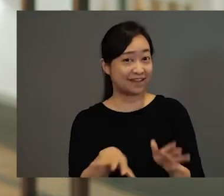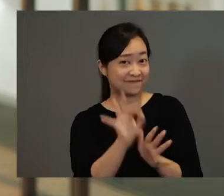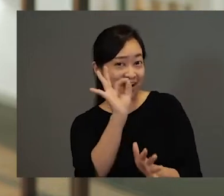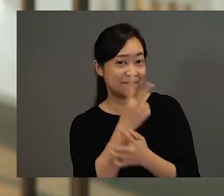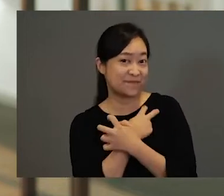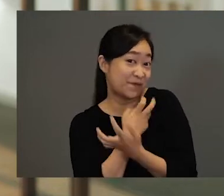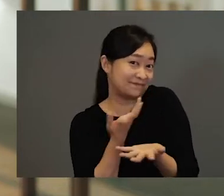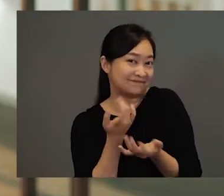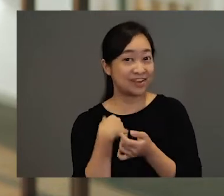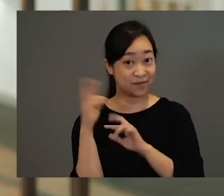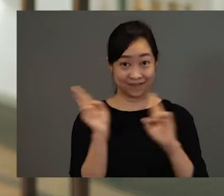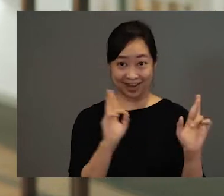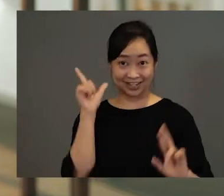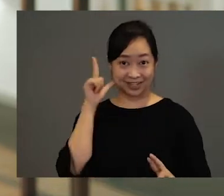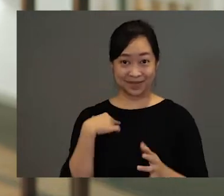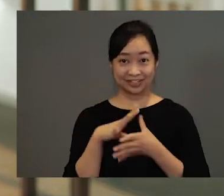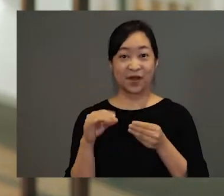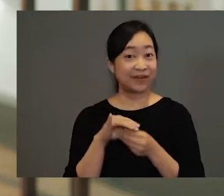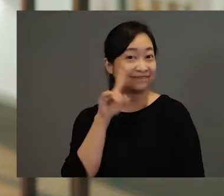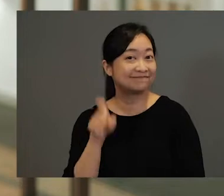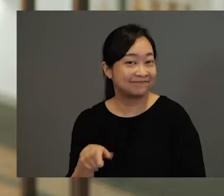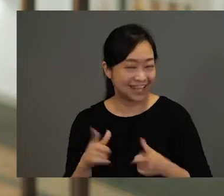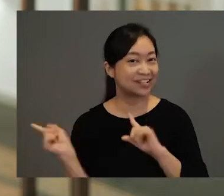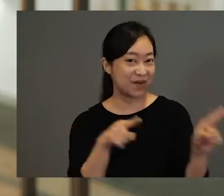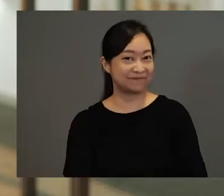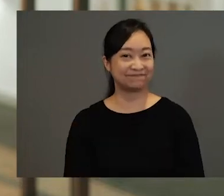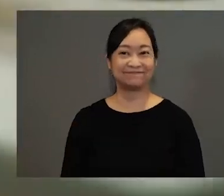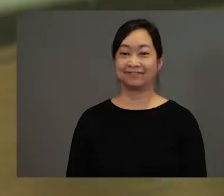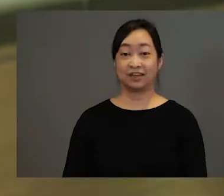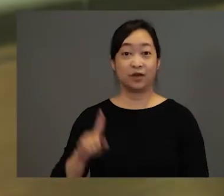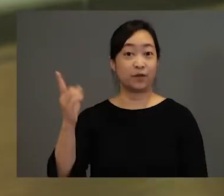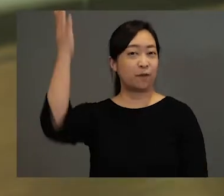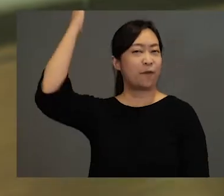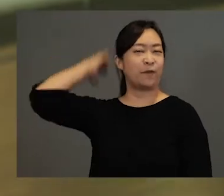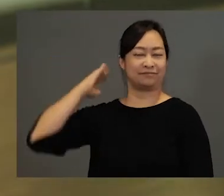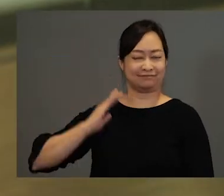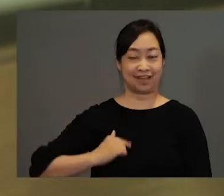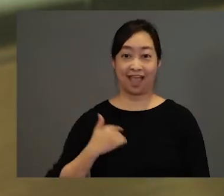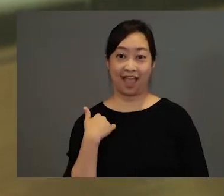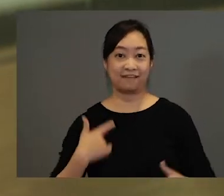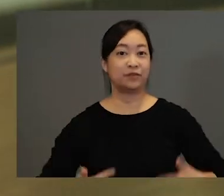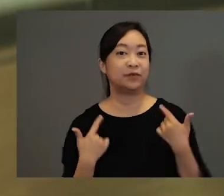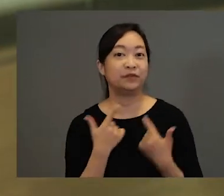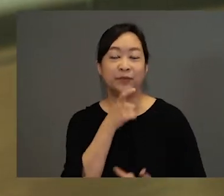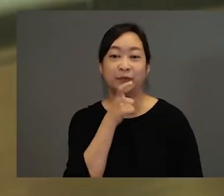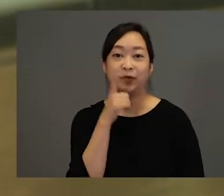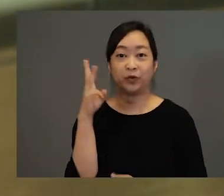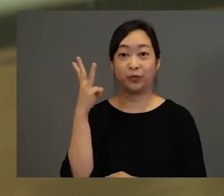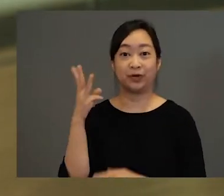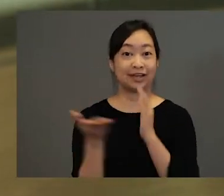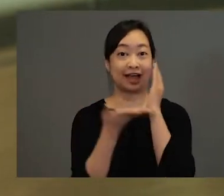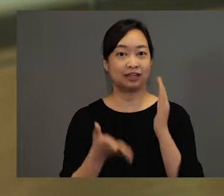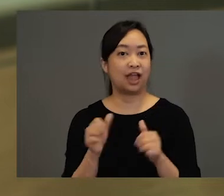see if you can spot the bone. Are you ready to listen to my story? Let's go! Once upon a time there lived a woodcutter.